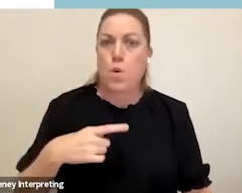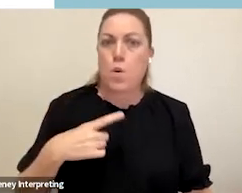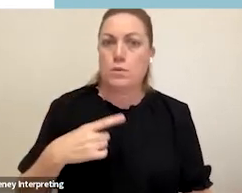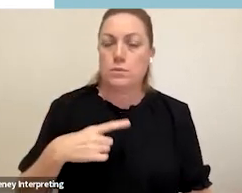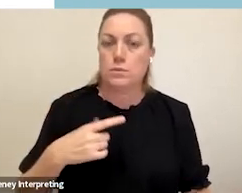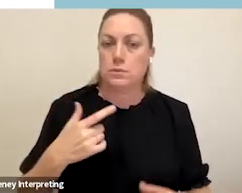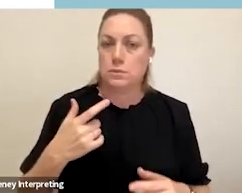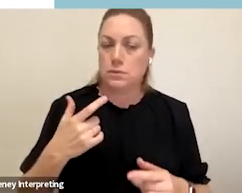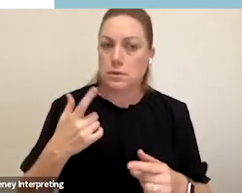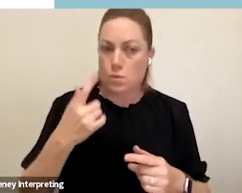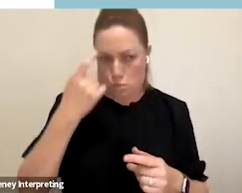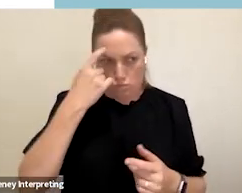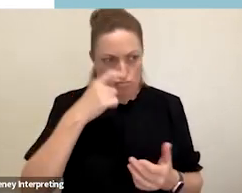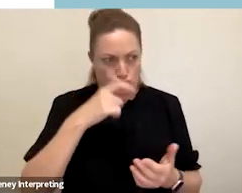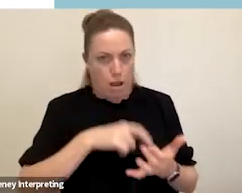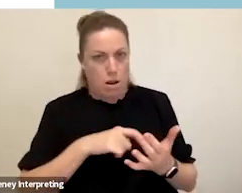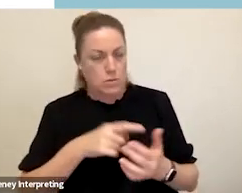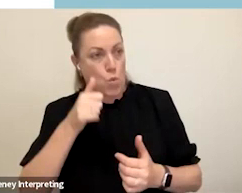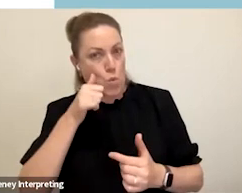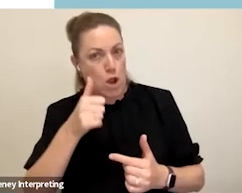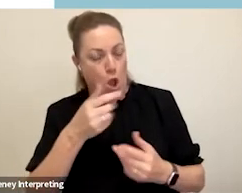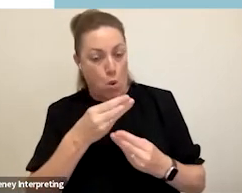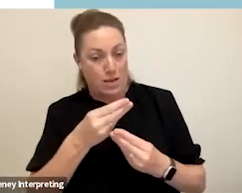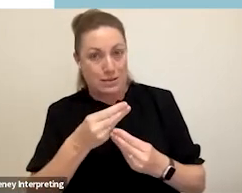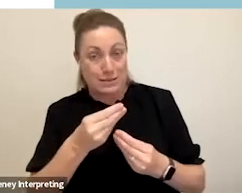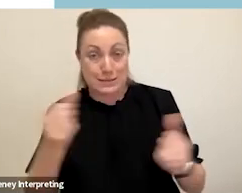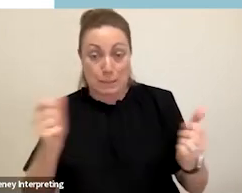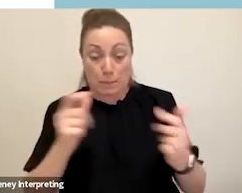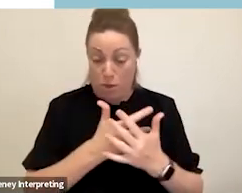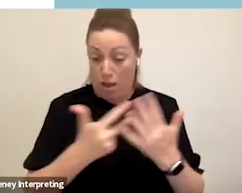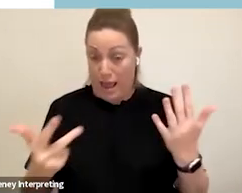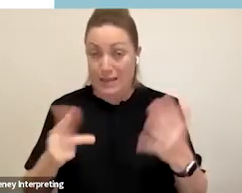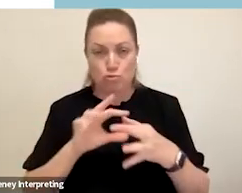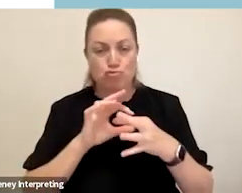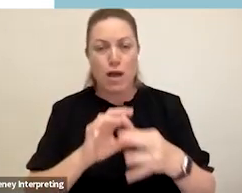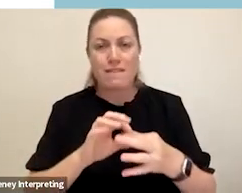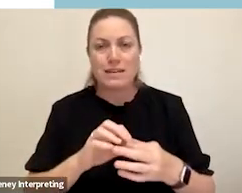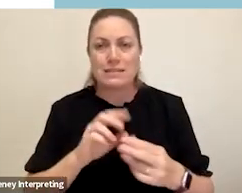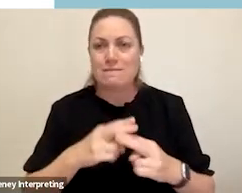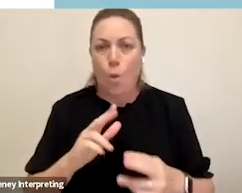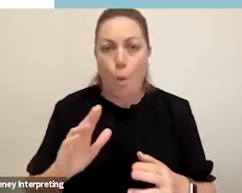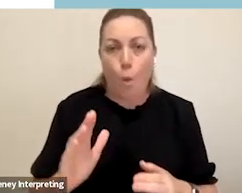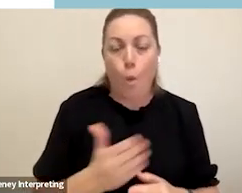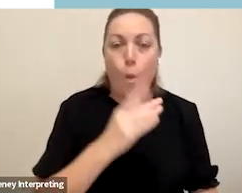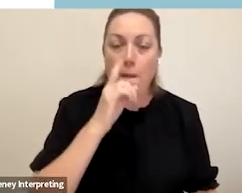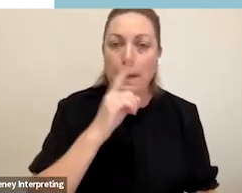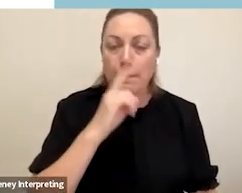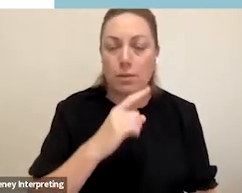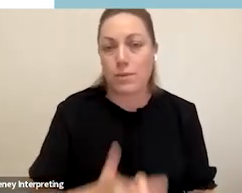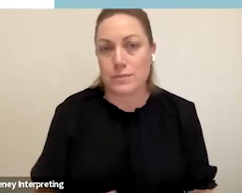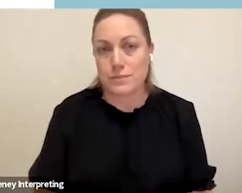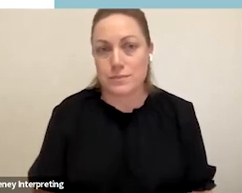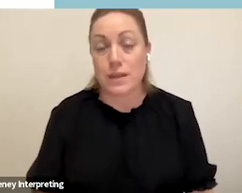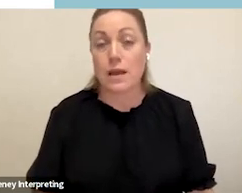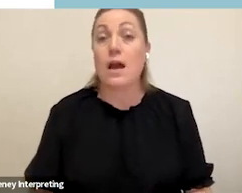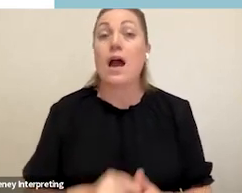that some of these elements relate to everybody and some of them may not be relevant to you. But the idea is